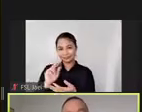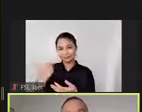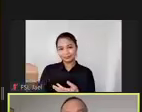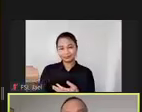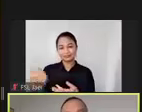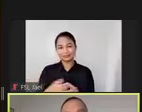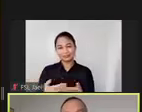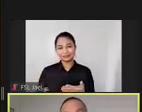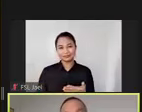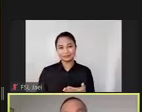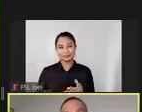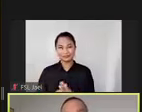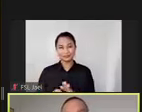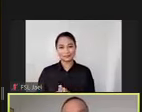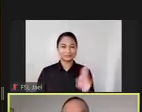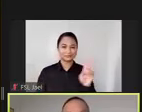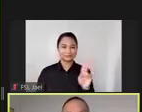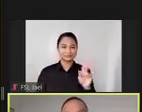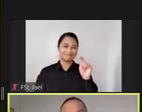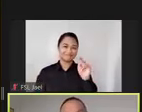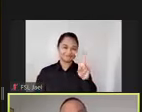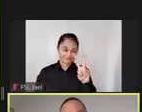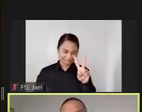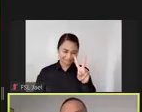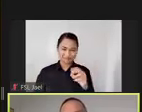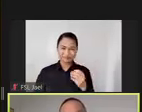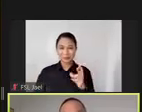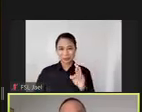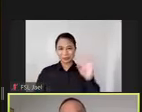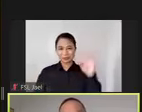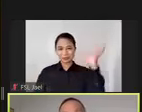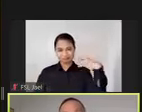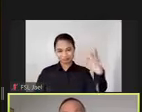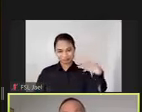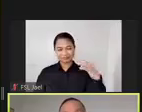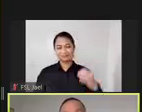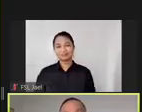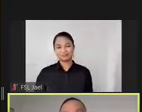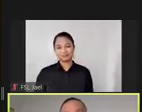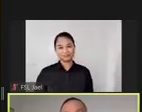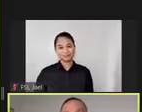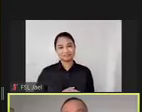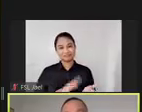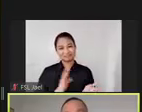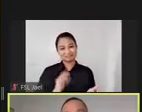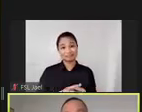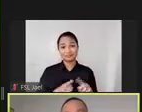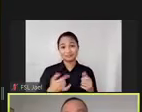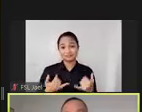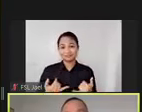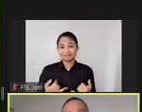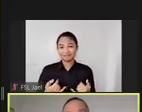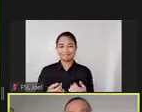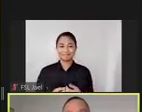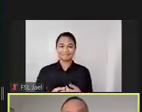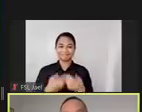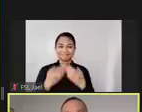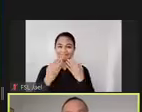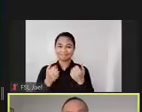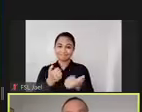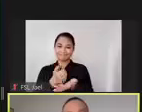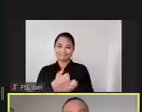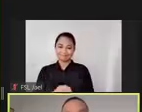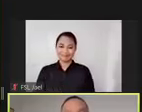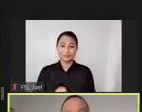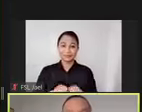But something very important to me personally is education, no? Maybe if we can go